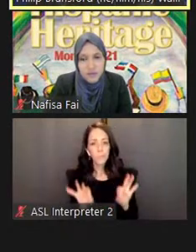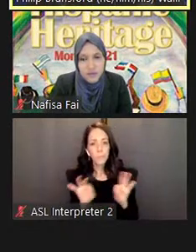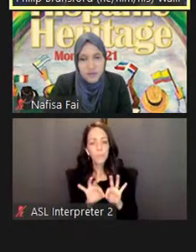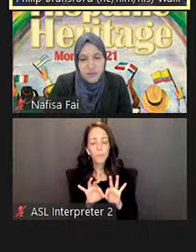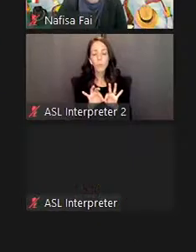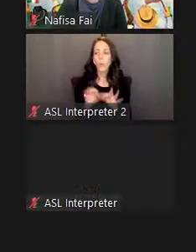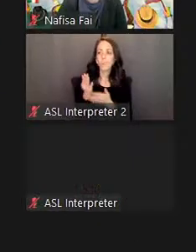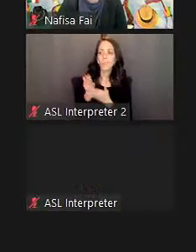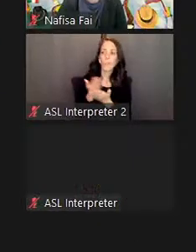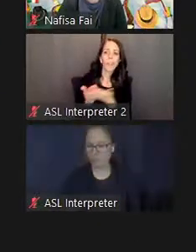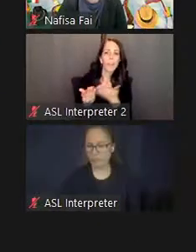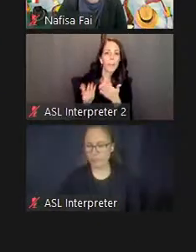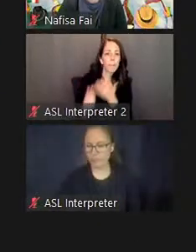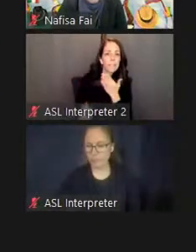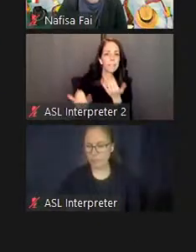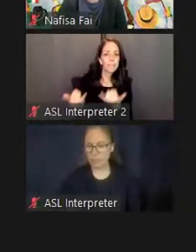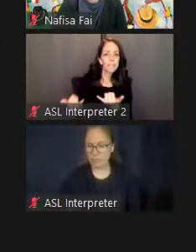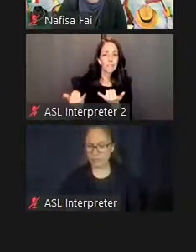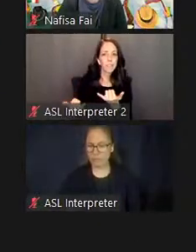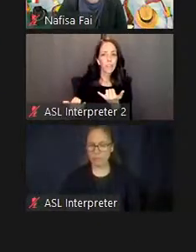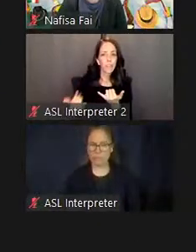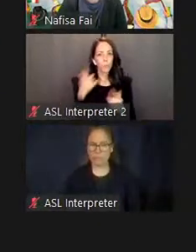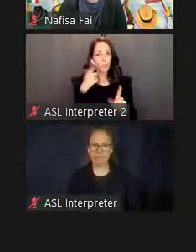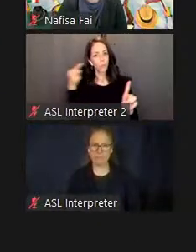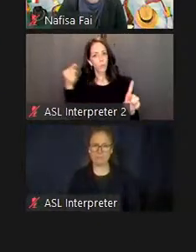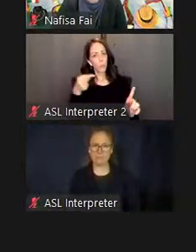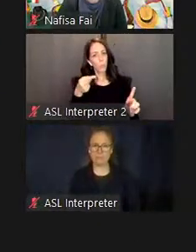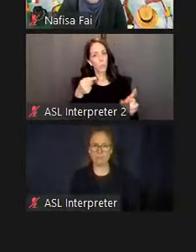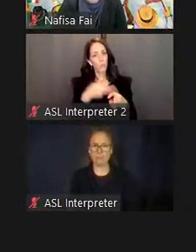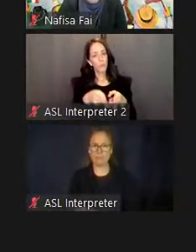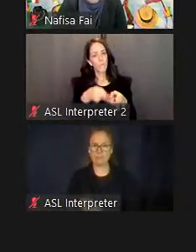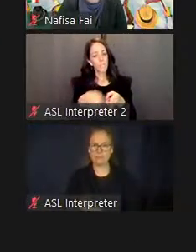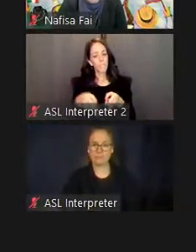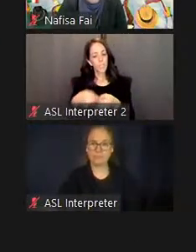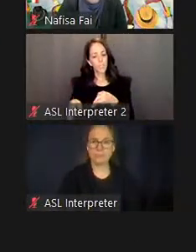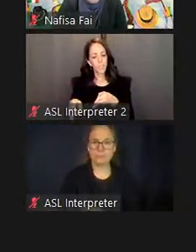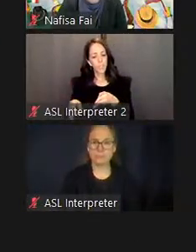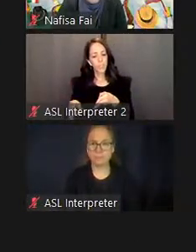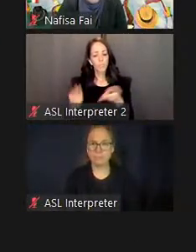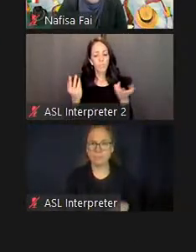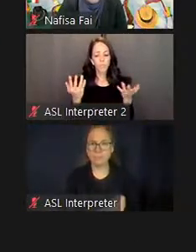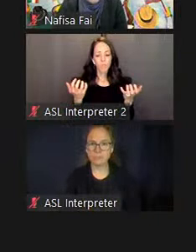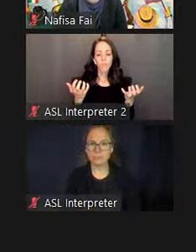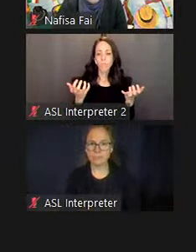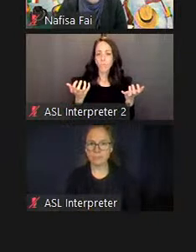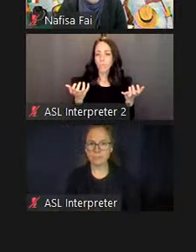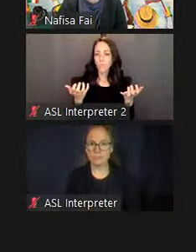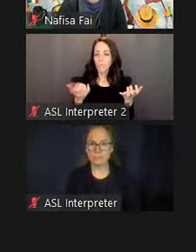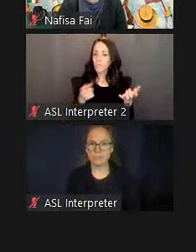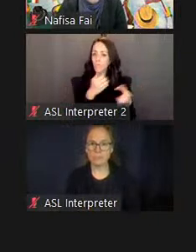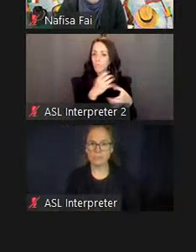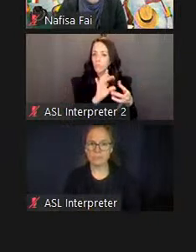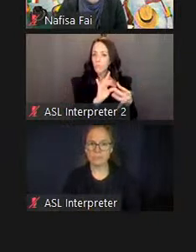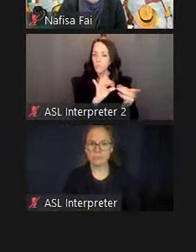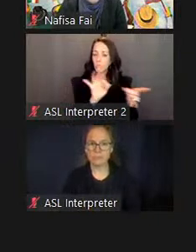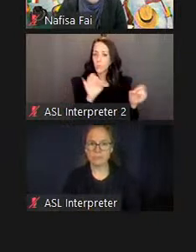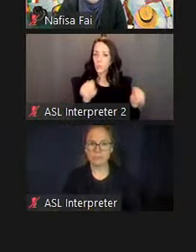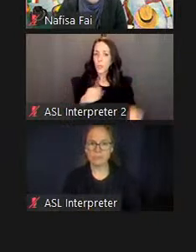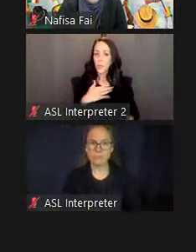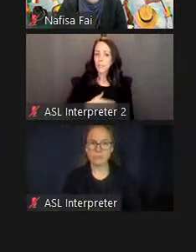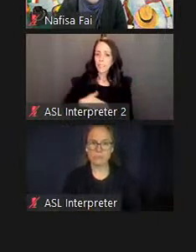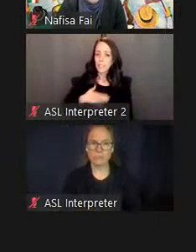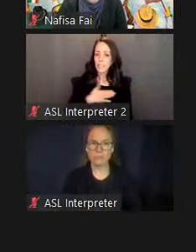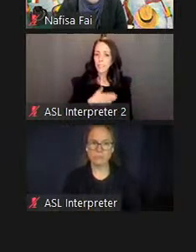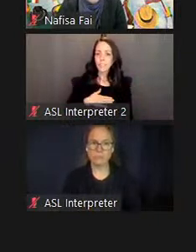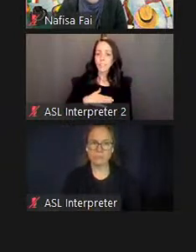hear today that you wanted to point out briefly. I would like you to make those comments if you would, please. And I'm going